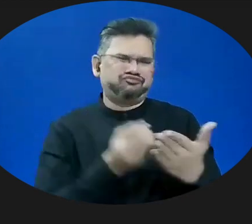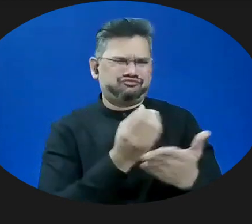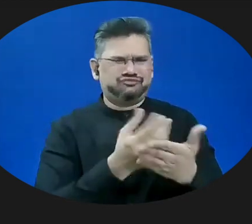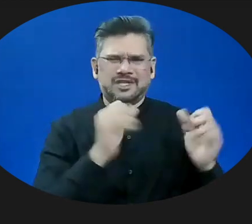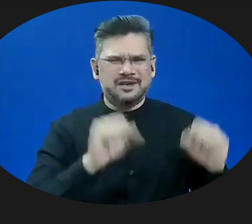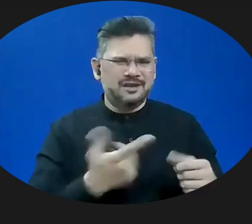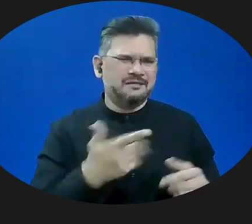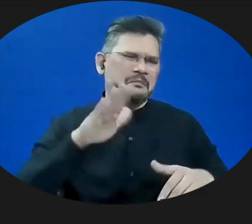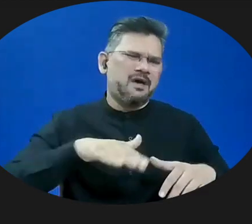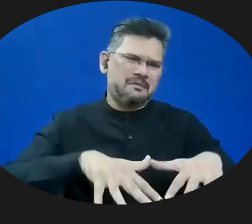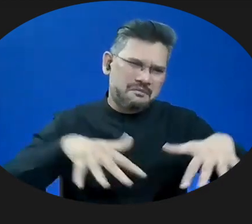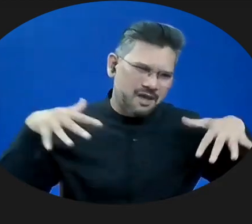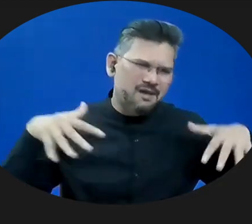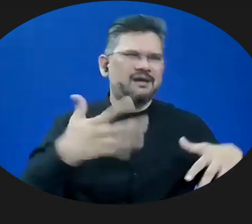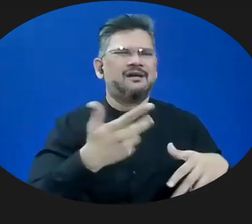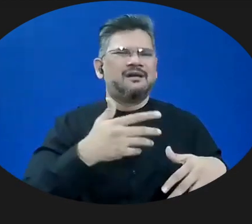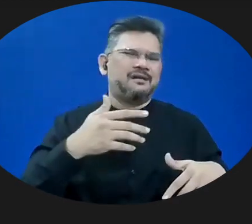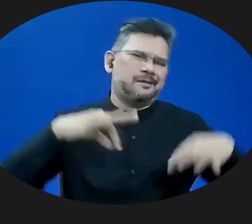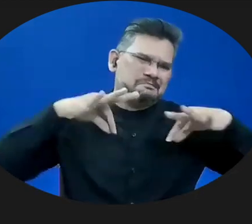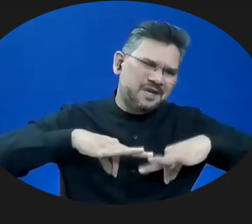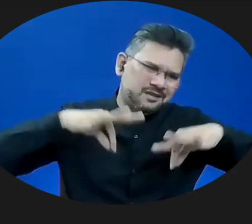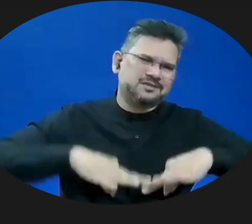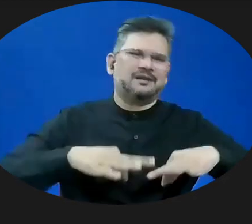parliament, the ministers and so many things,